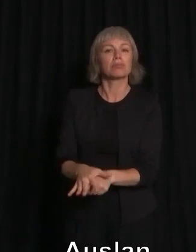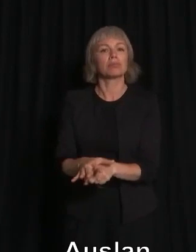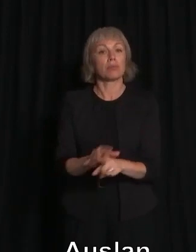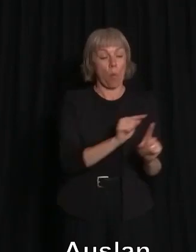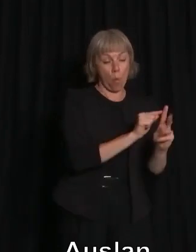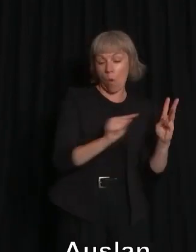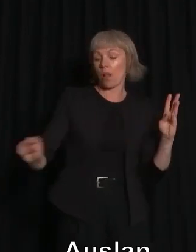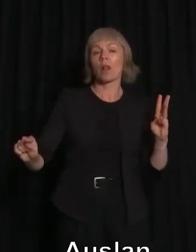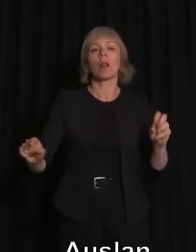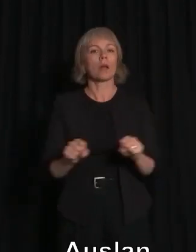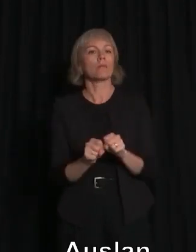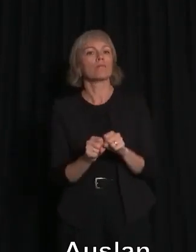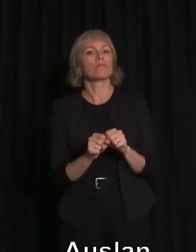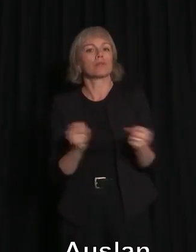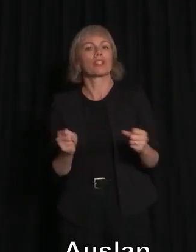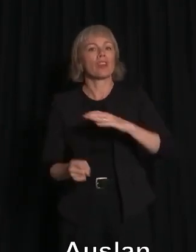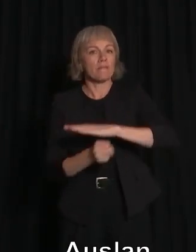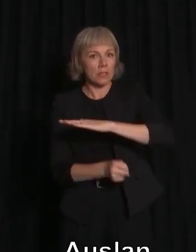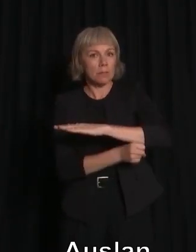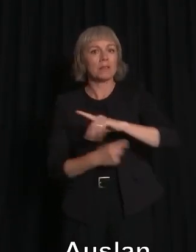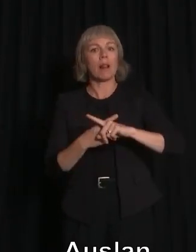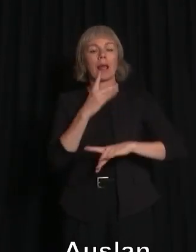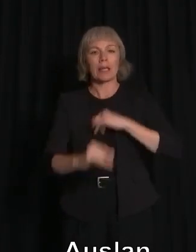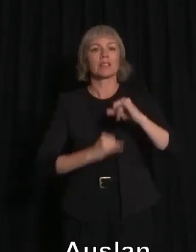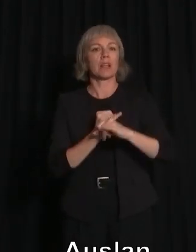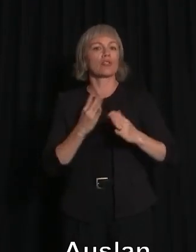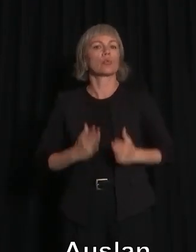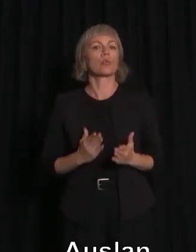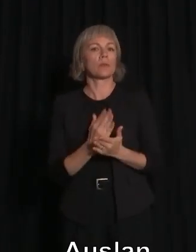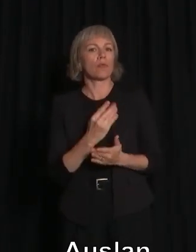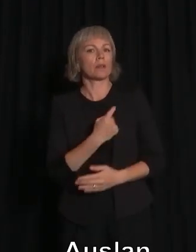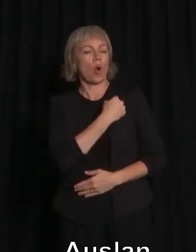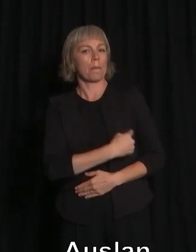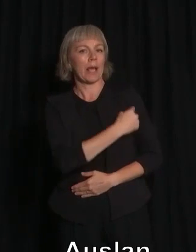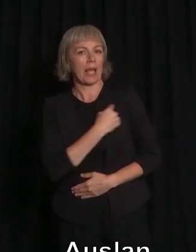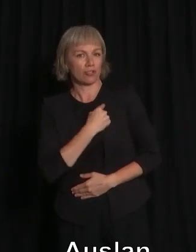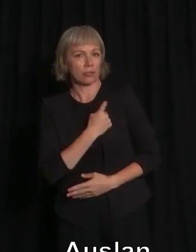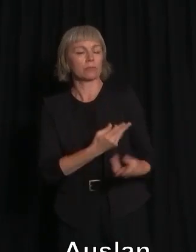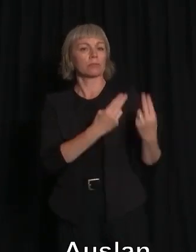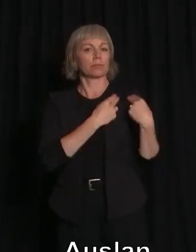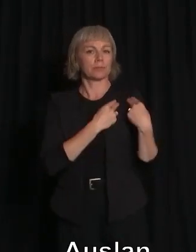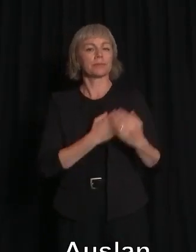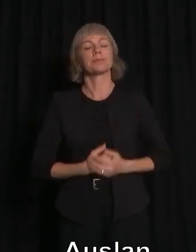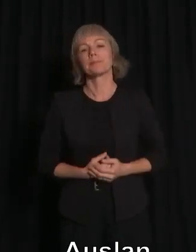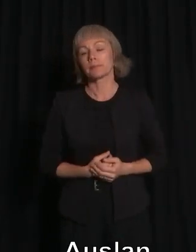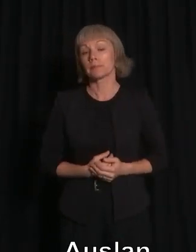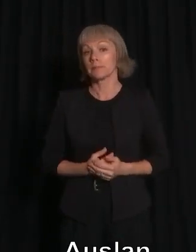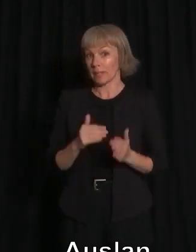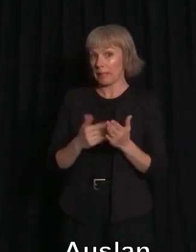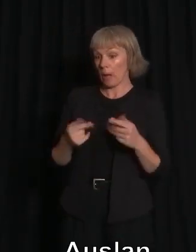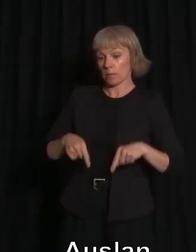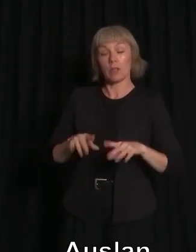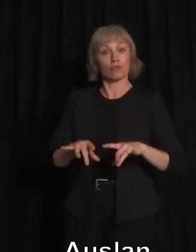of fundamental and international human rights obligations. As we are now in the Asia-Pacific region, we